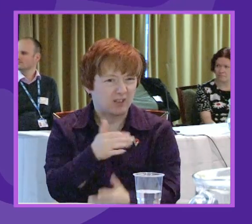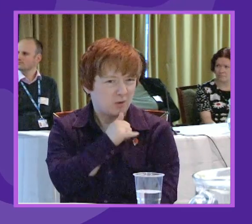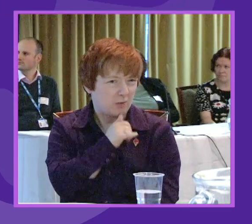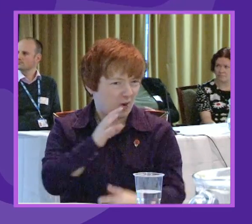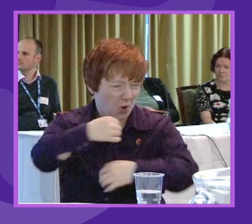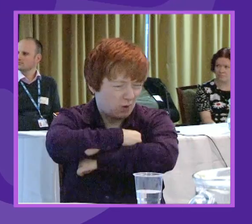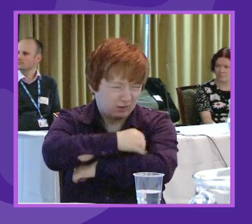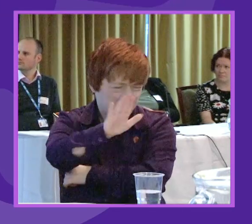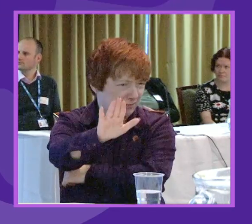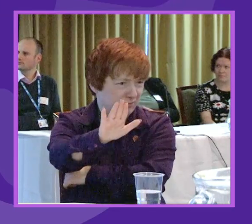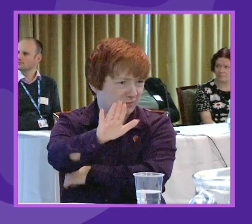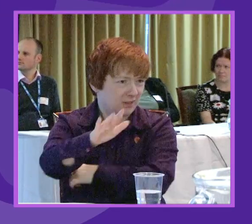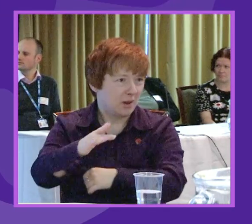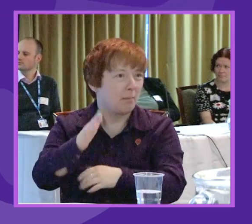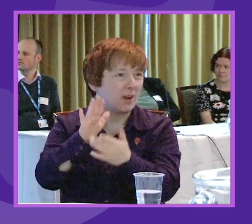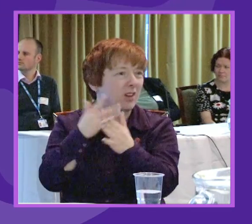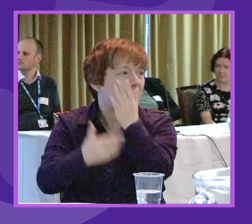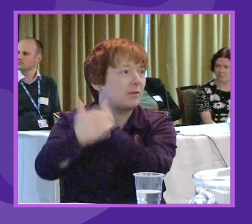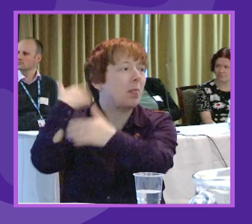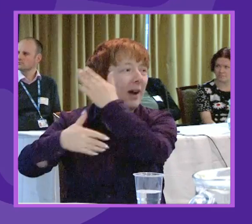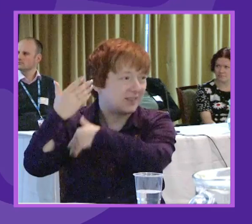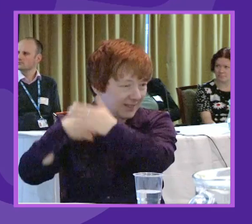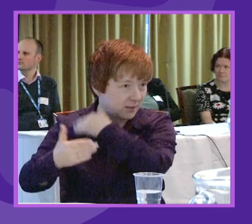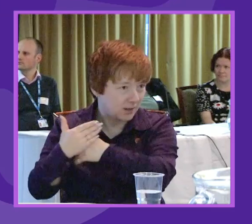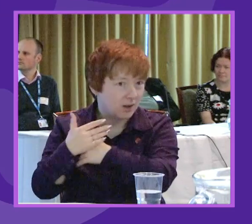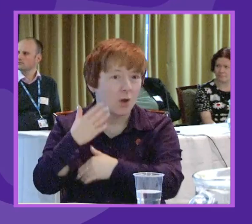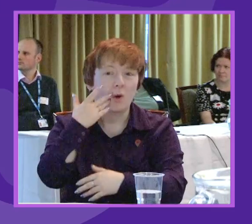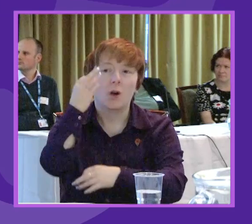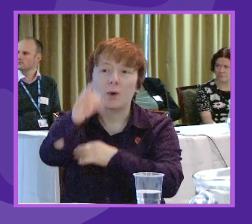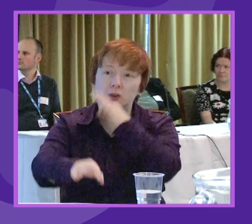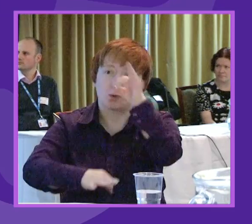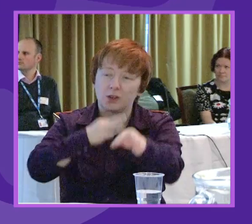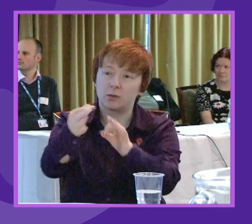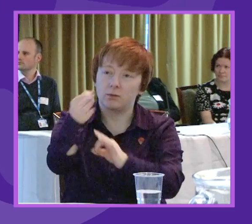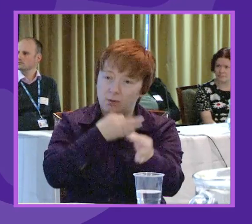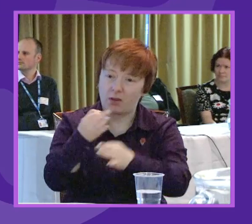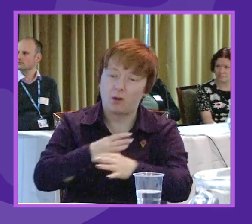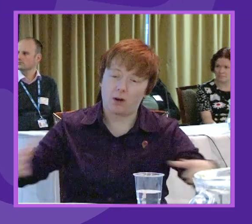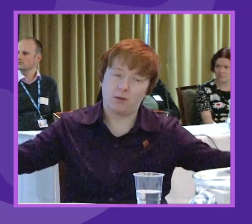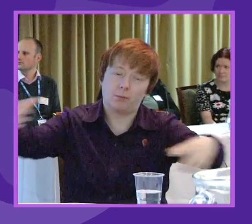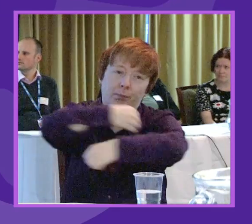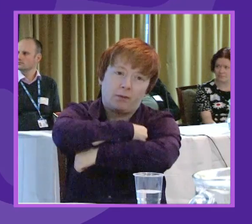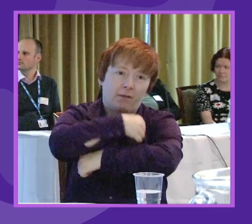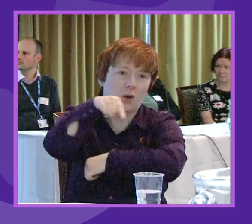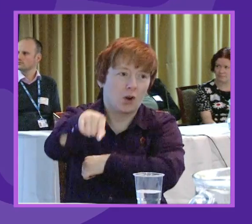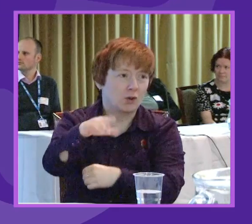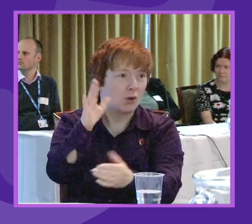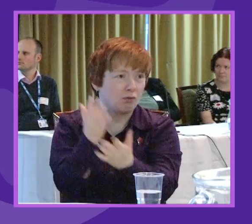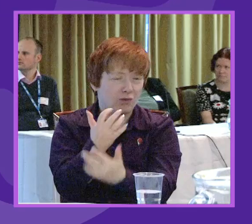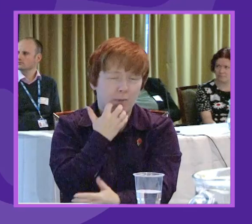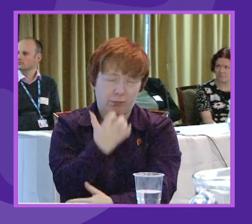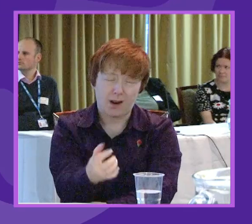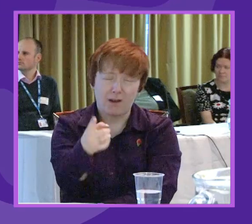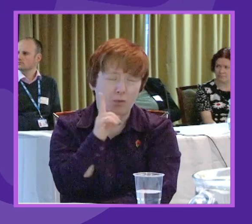do hugs. I don't do hugs very well because of my history. But when I'd finished answering my questions that day, I went over and gave her